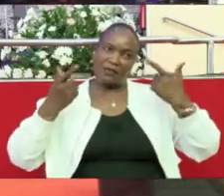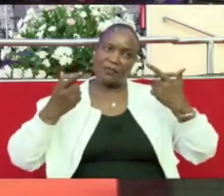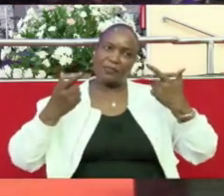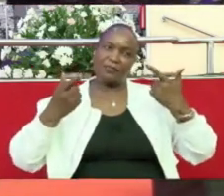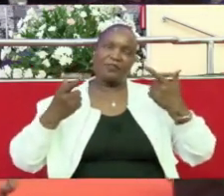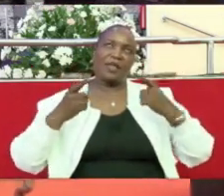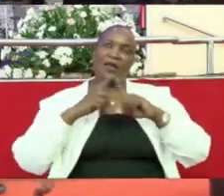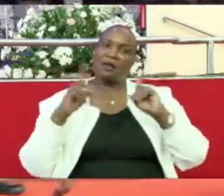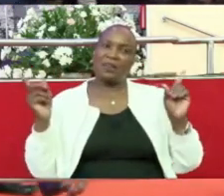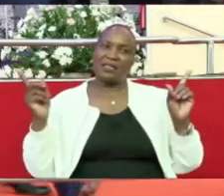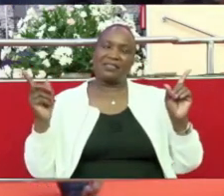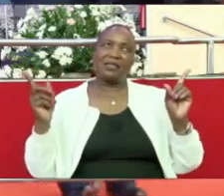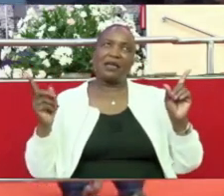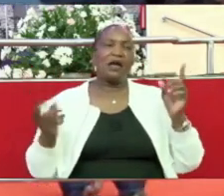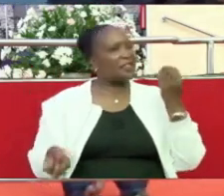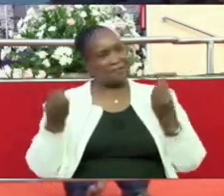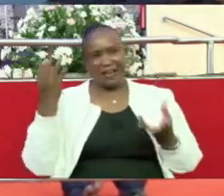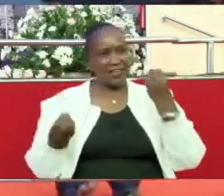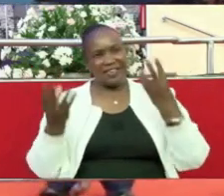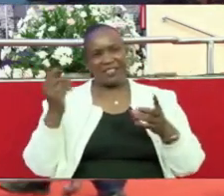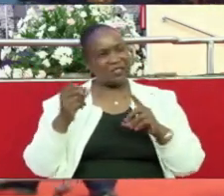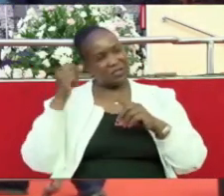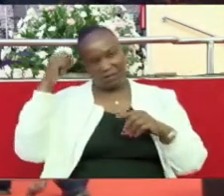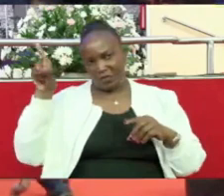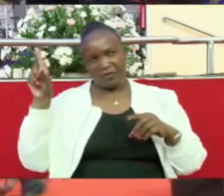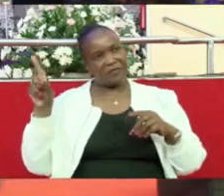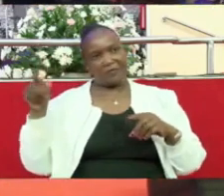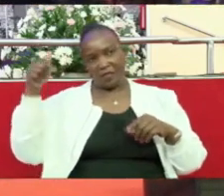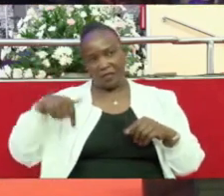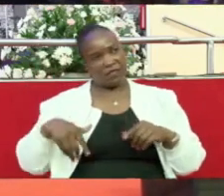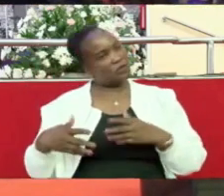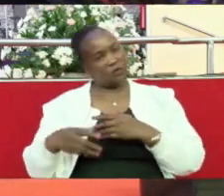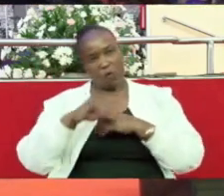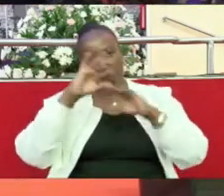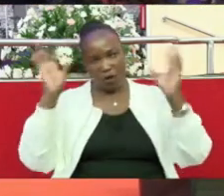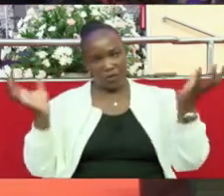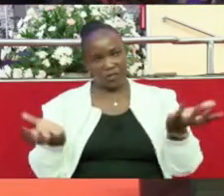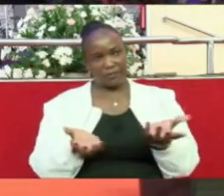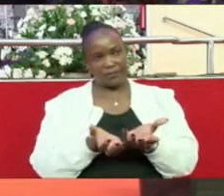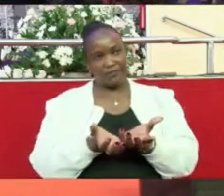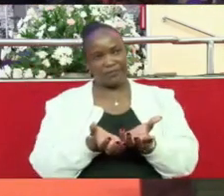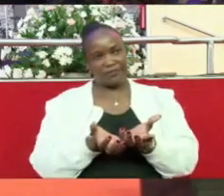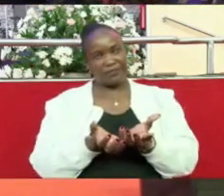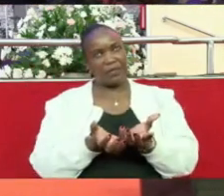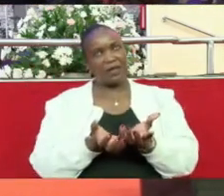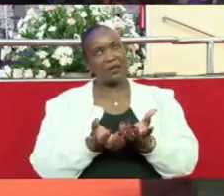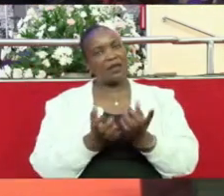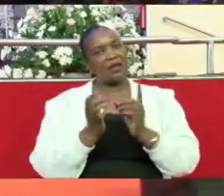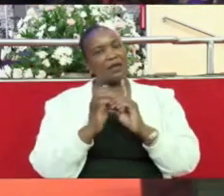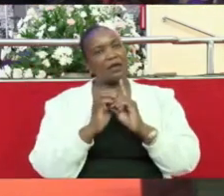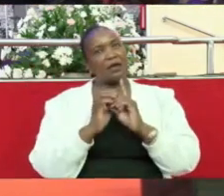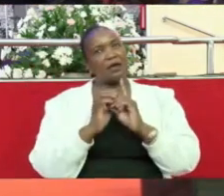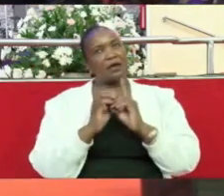the flames of this tukiwa life, tukiwa hatujaumizwa na mioto ya dunia hii. The next thing that grace does, neema yafanya nini tena, is that